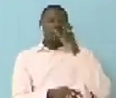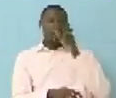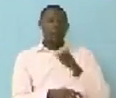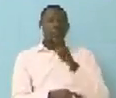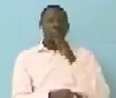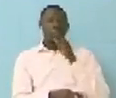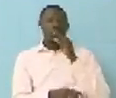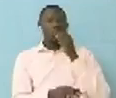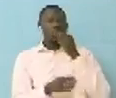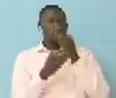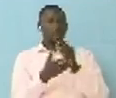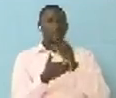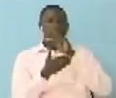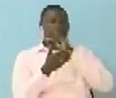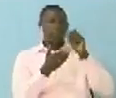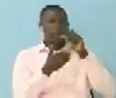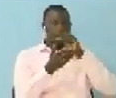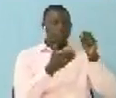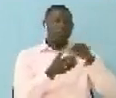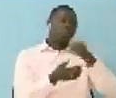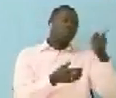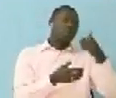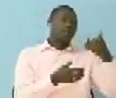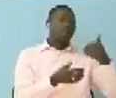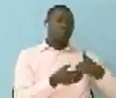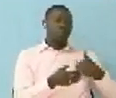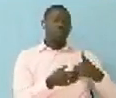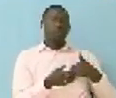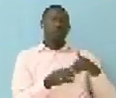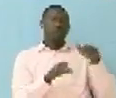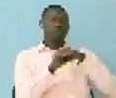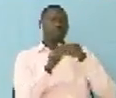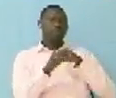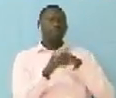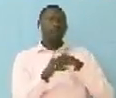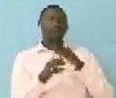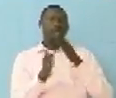mentioned the names of the other coupists.